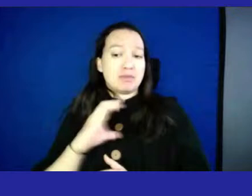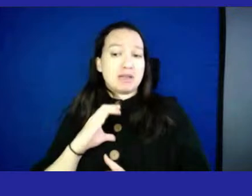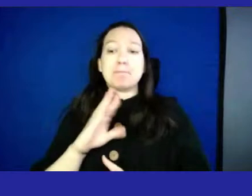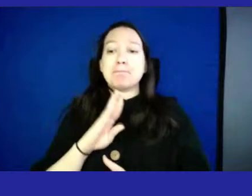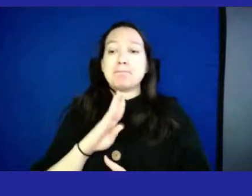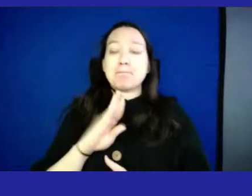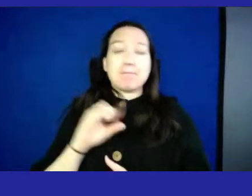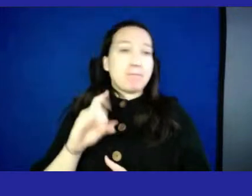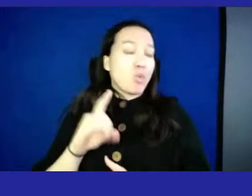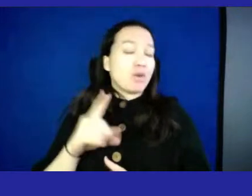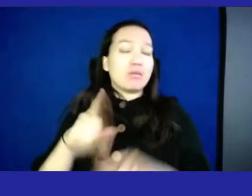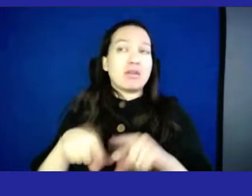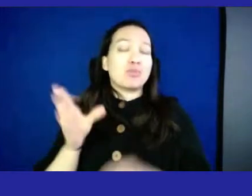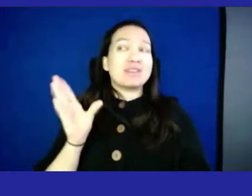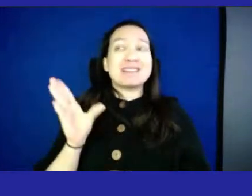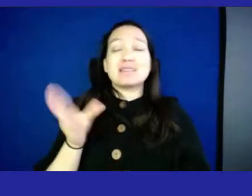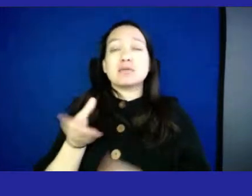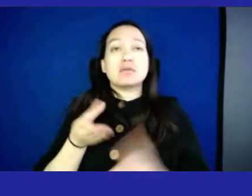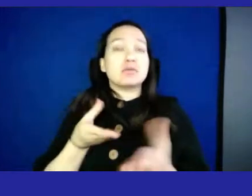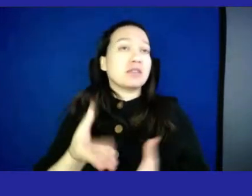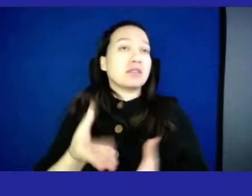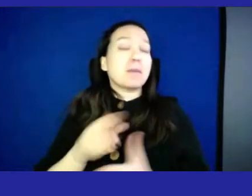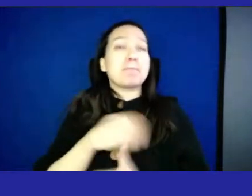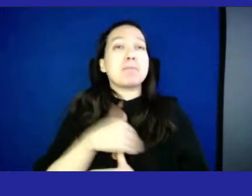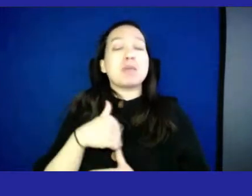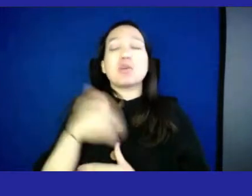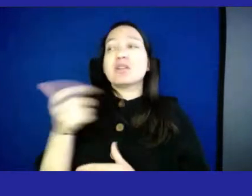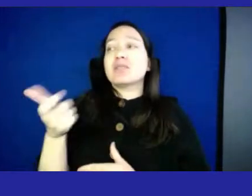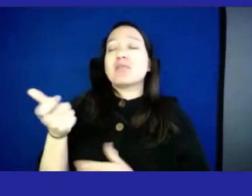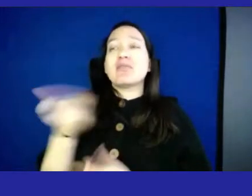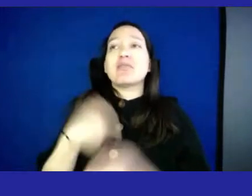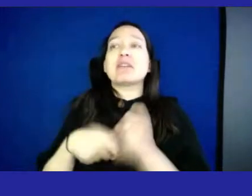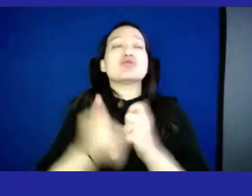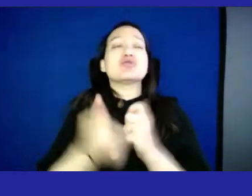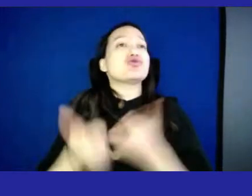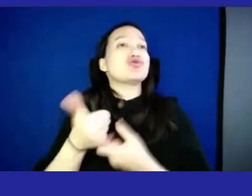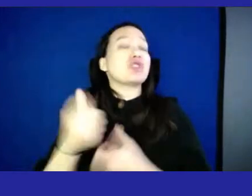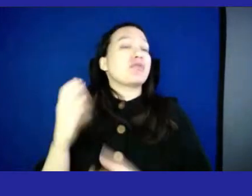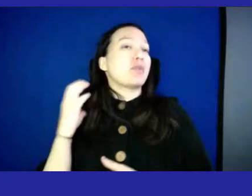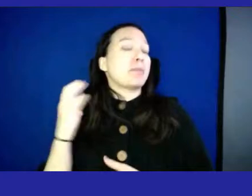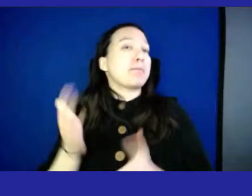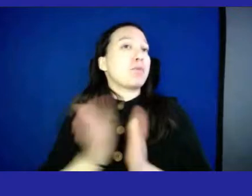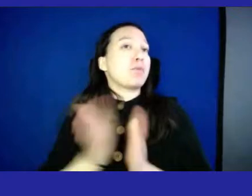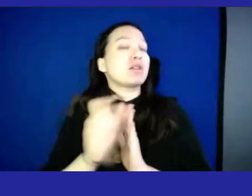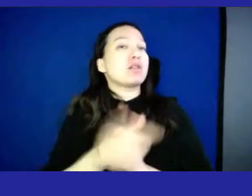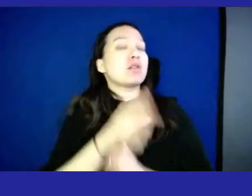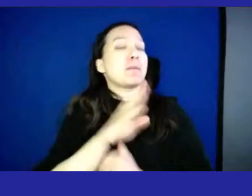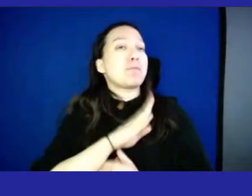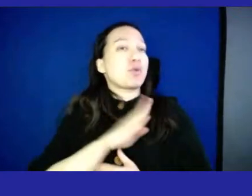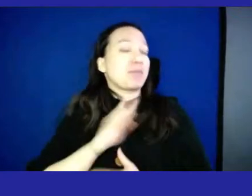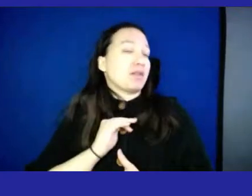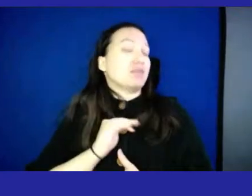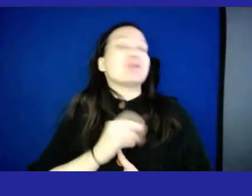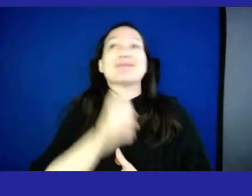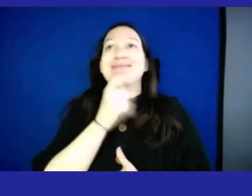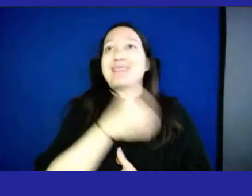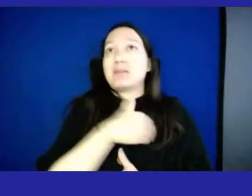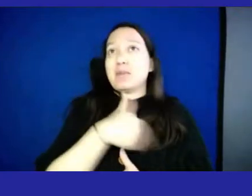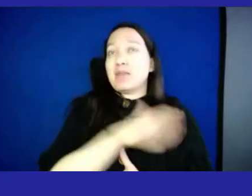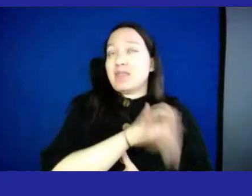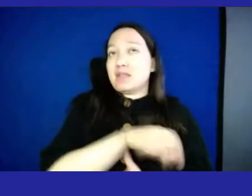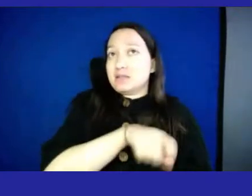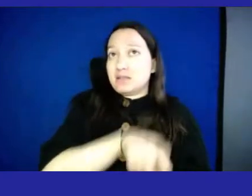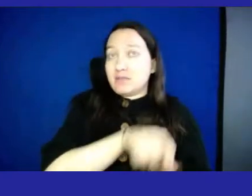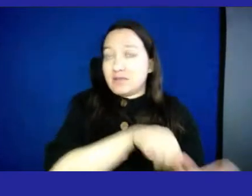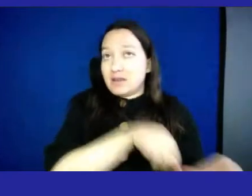present at a scheduled committee meeting, the member may ask the chair of the board to request that another board member, not a member of that committee,